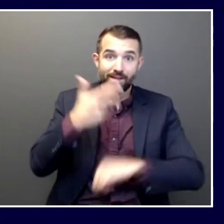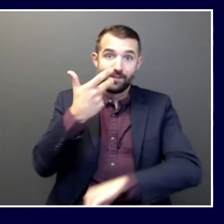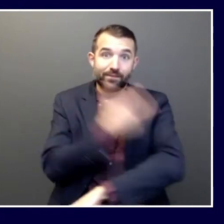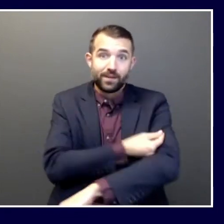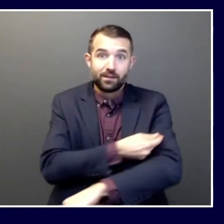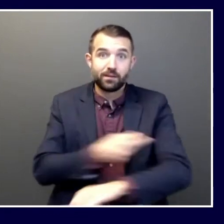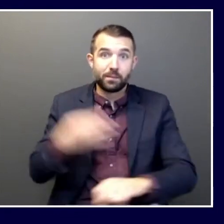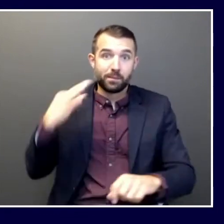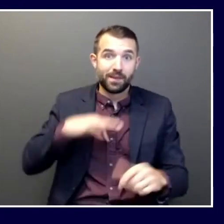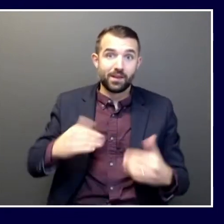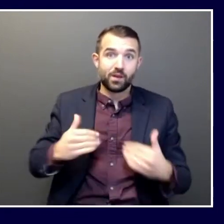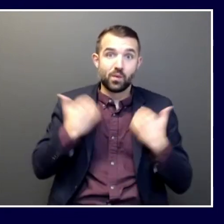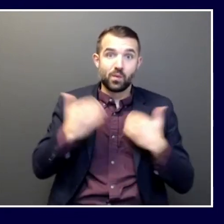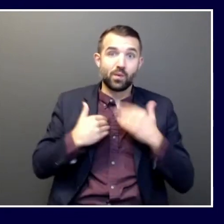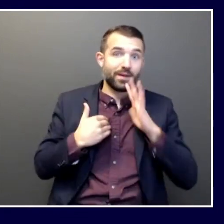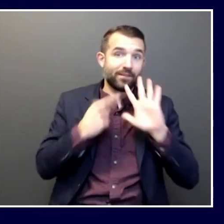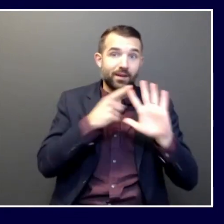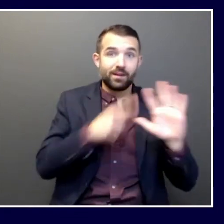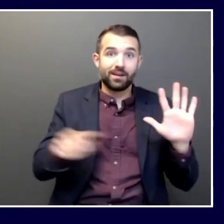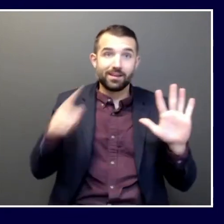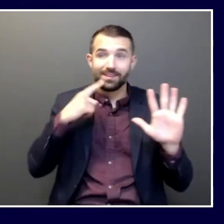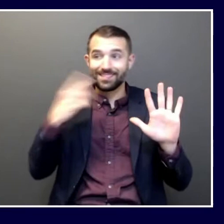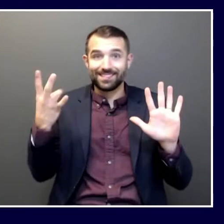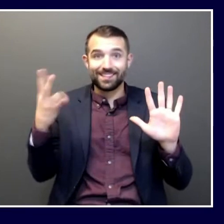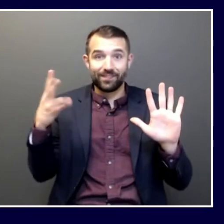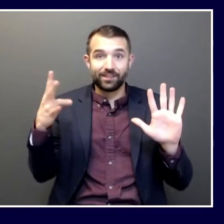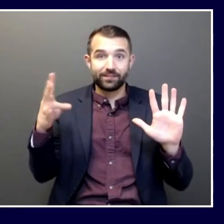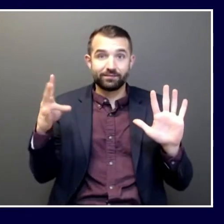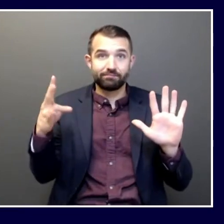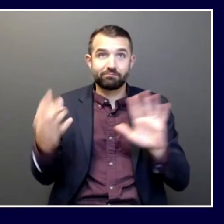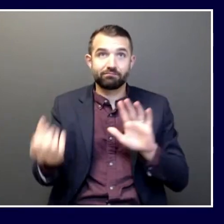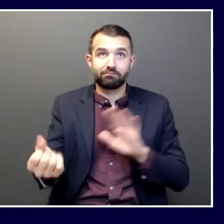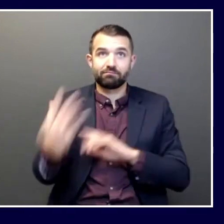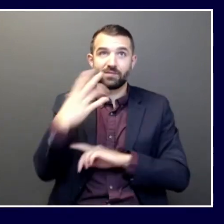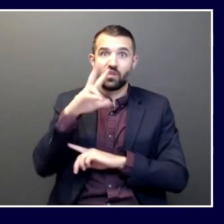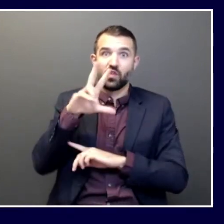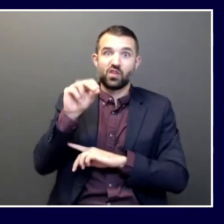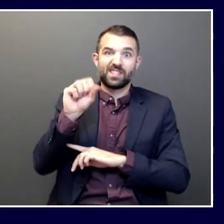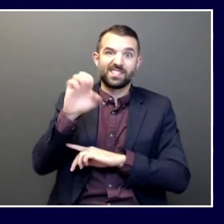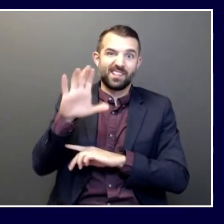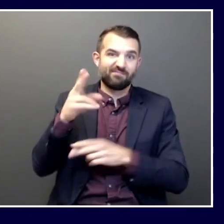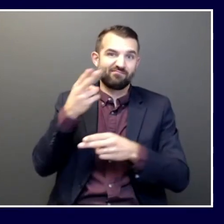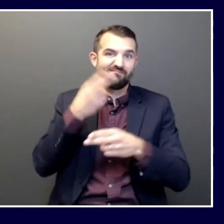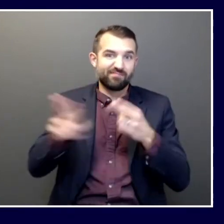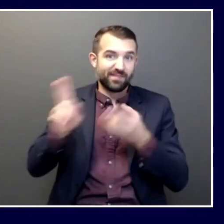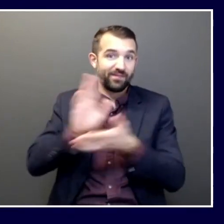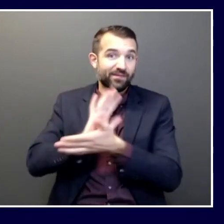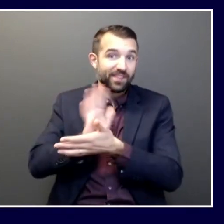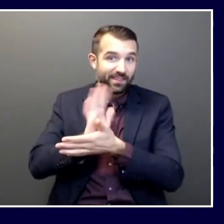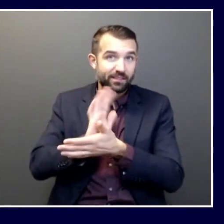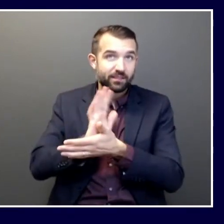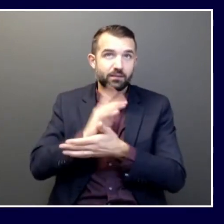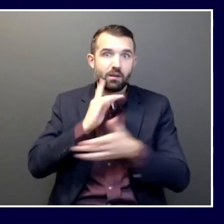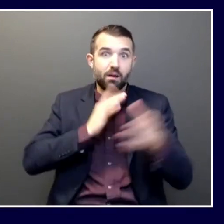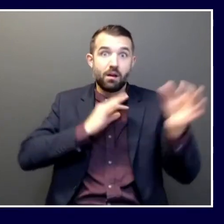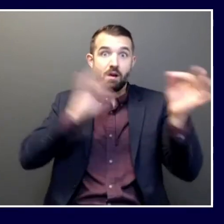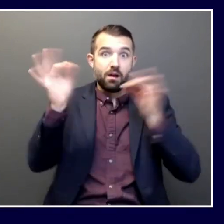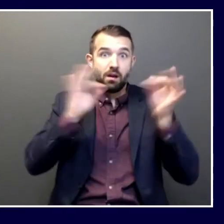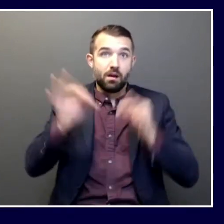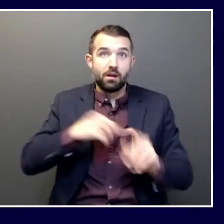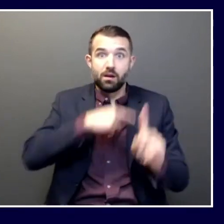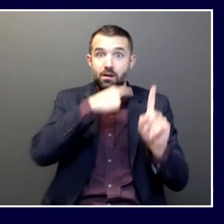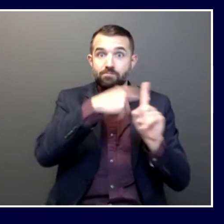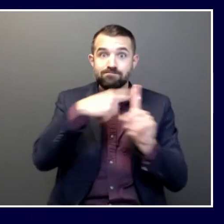a 30-second video to encourage other kids along with their parents to get the COVID-19 vaccine. This